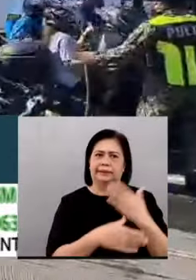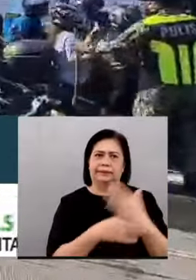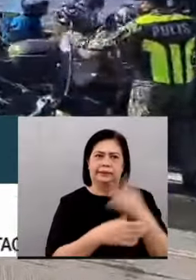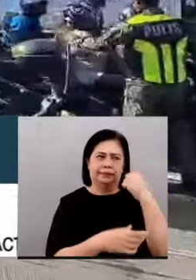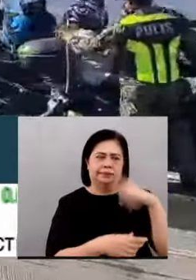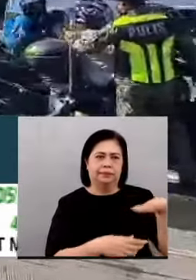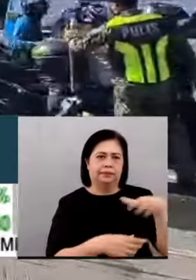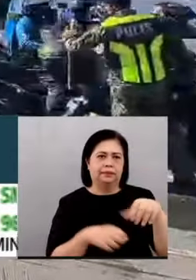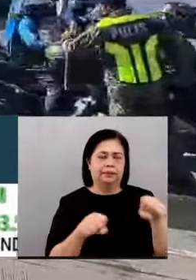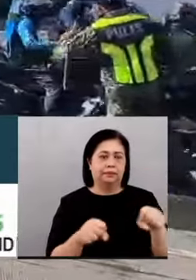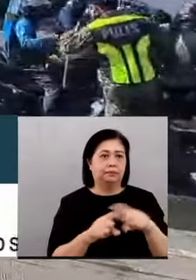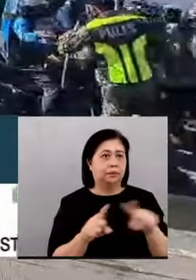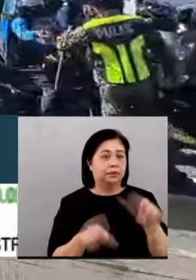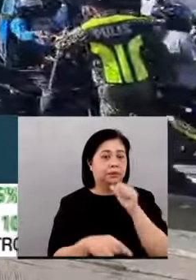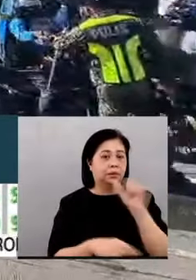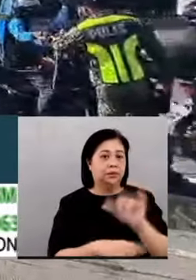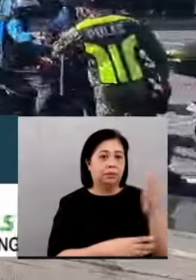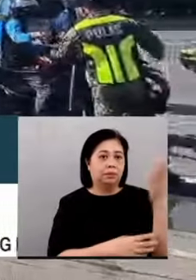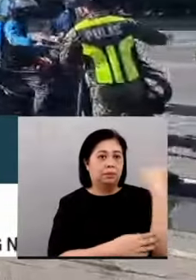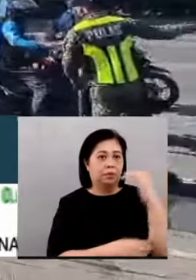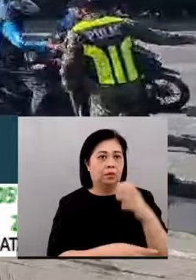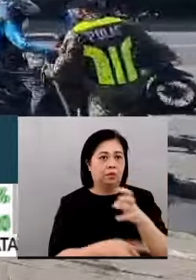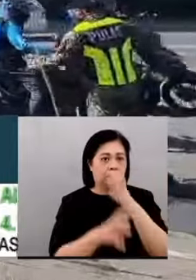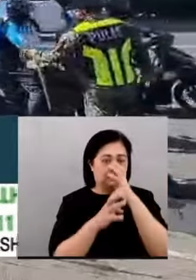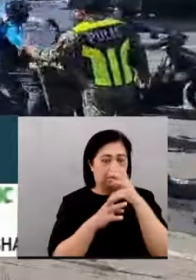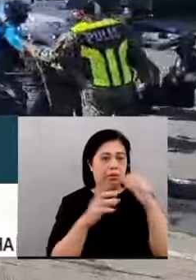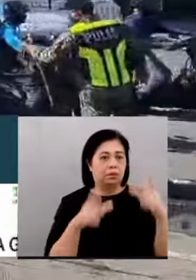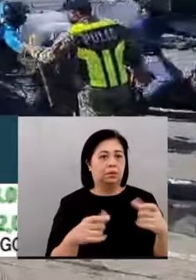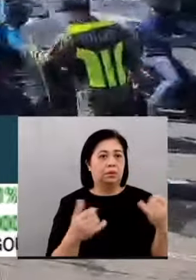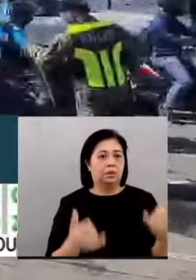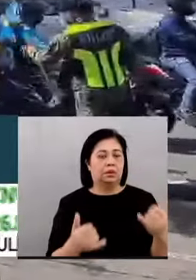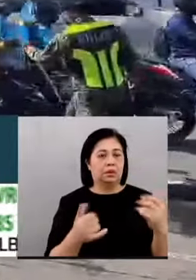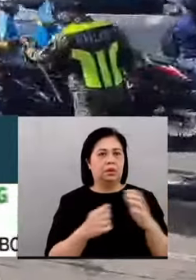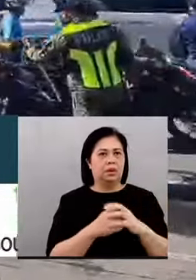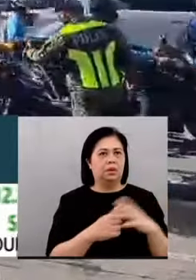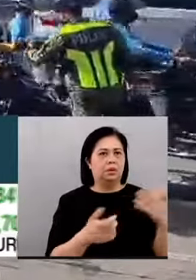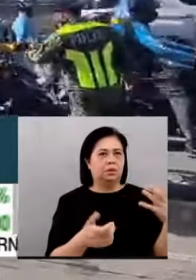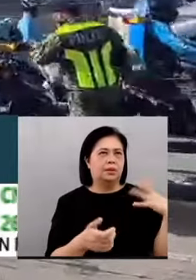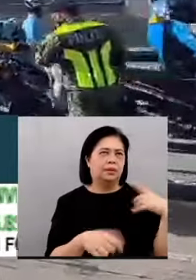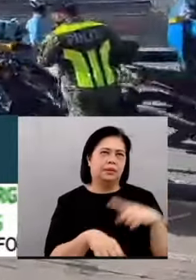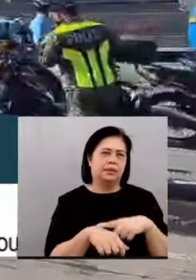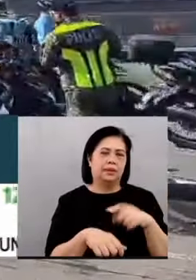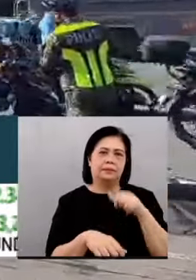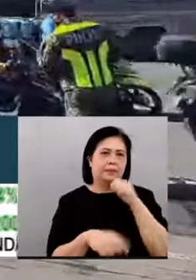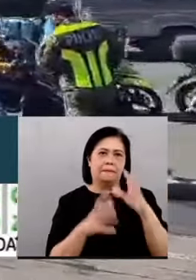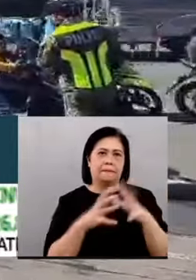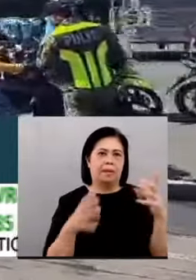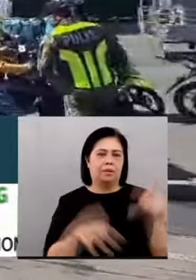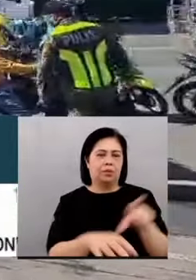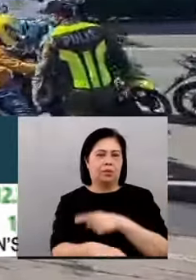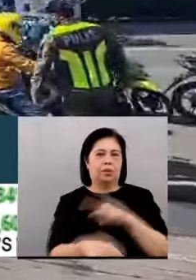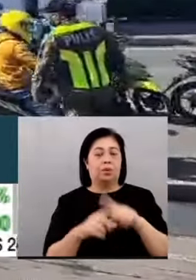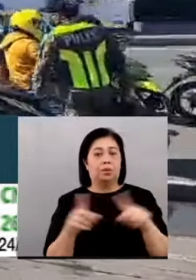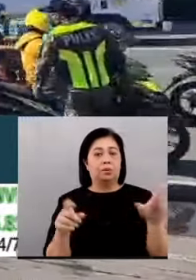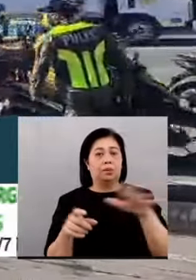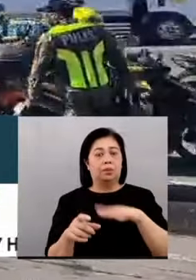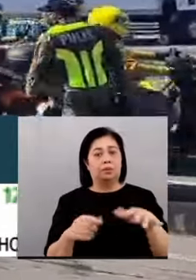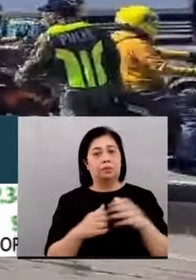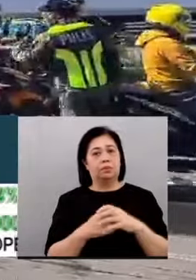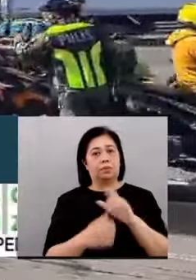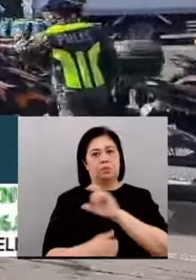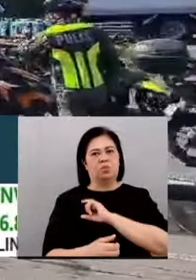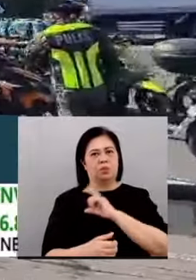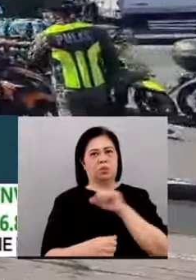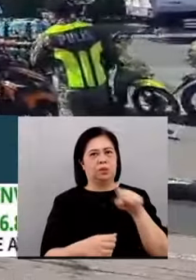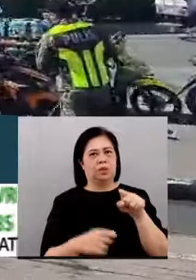unlike previous strict lockdowns, this time their waiting time isn't that long. A factor would be the policemen